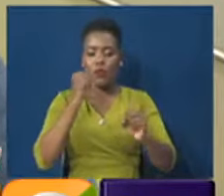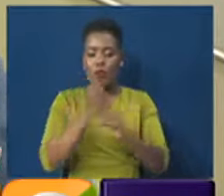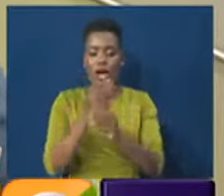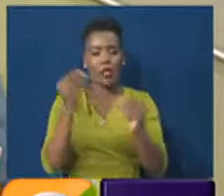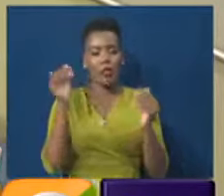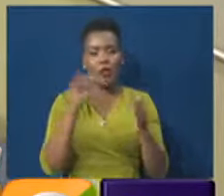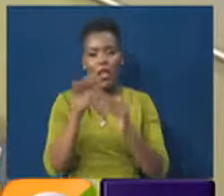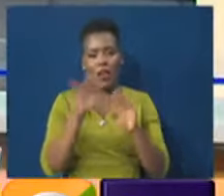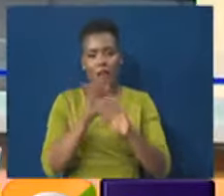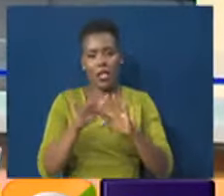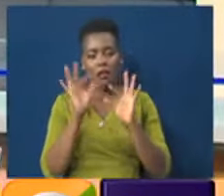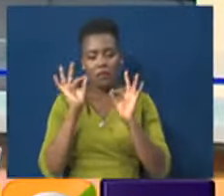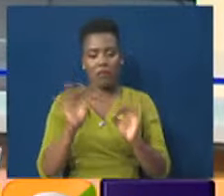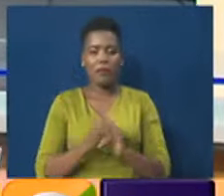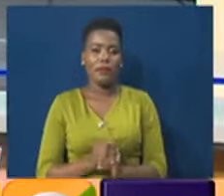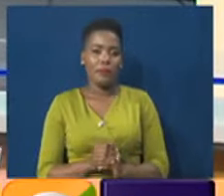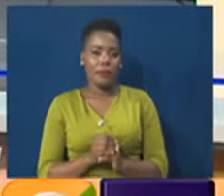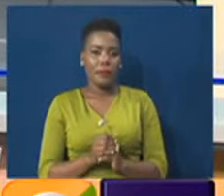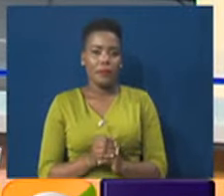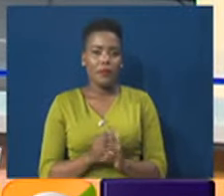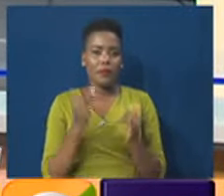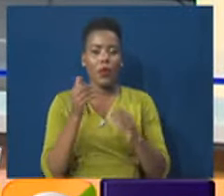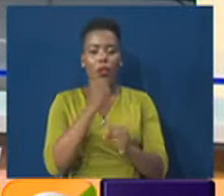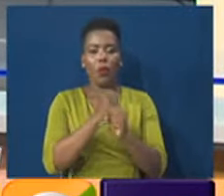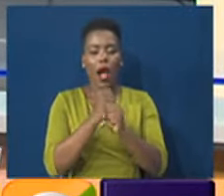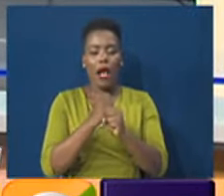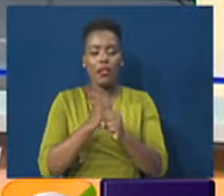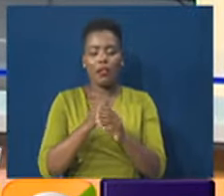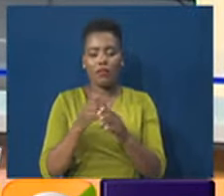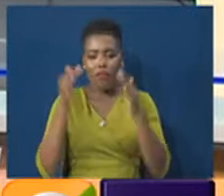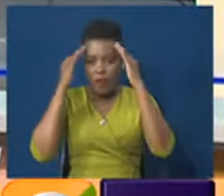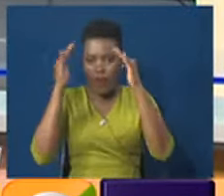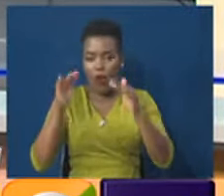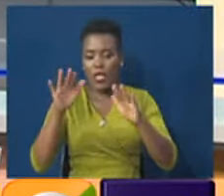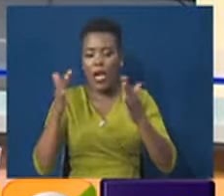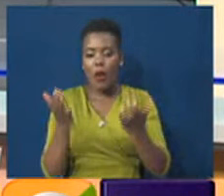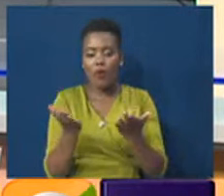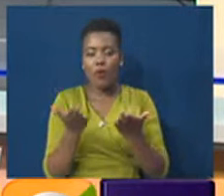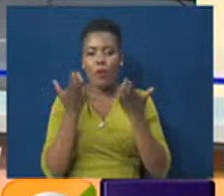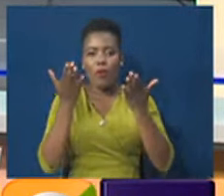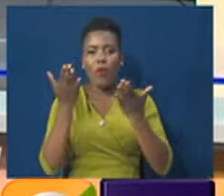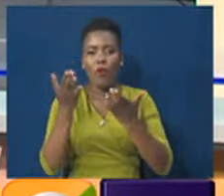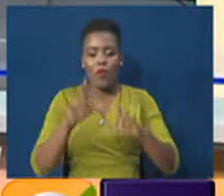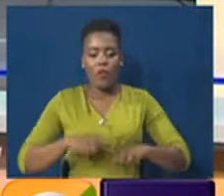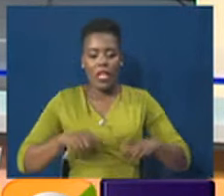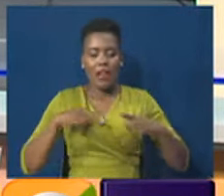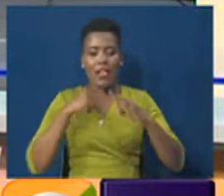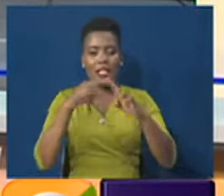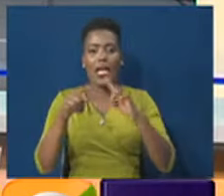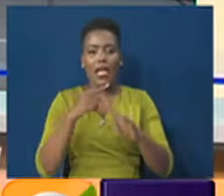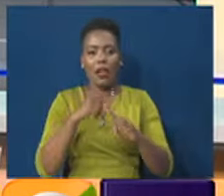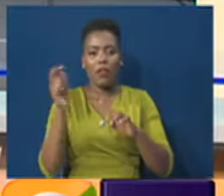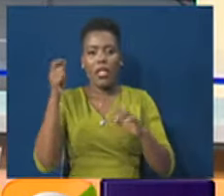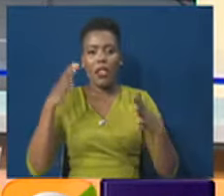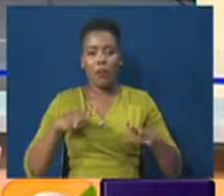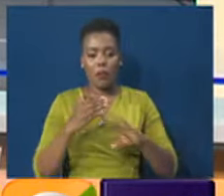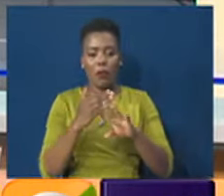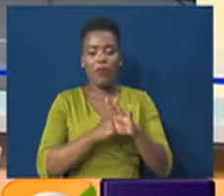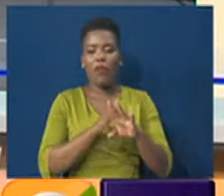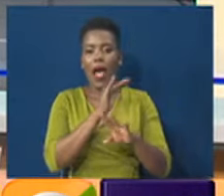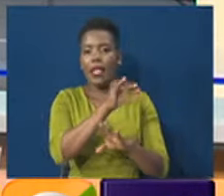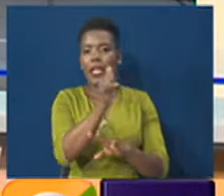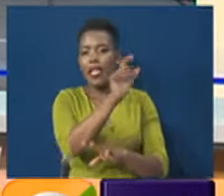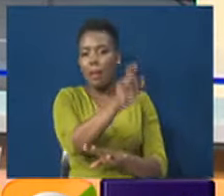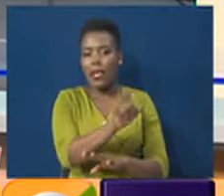it. Okay. And the work here revolves around how then do you improve the living standards of Kenyans before you go to Ndereitu Mreithi.